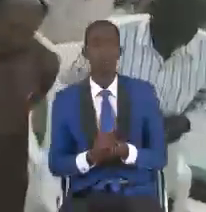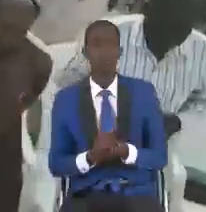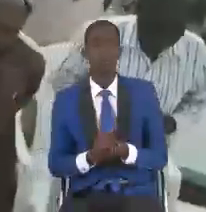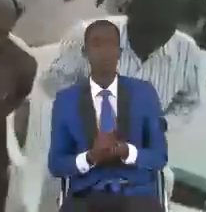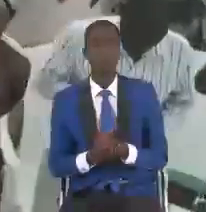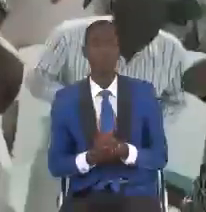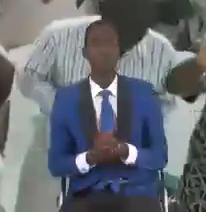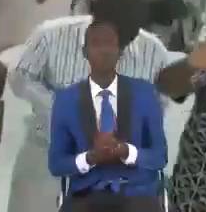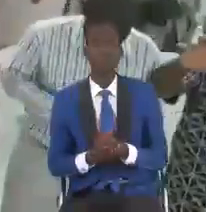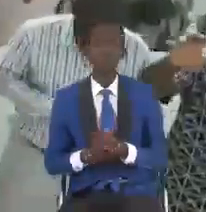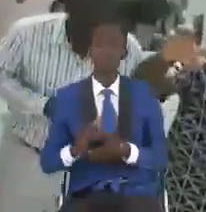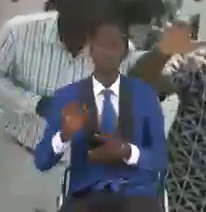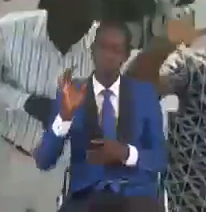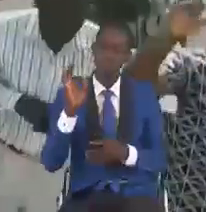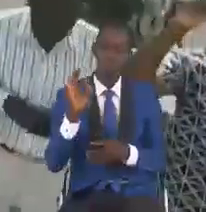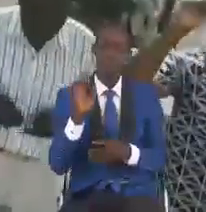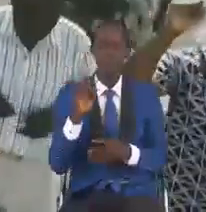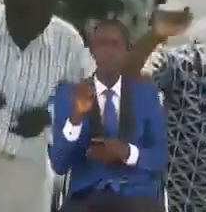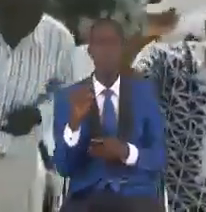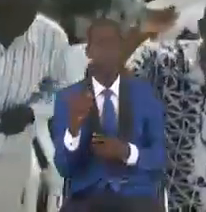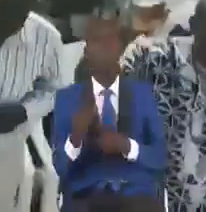Preach the word.